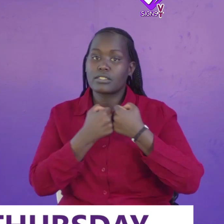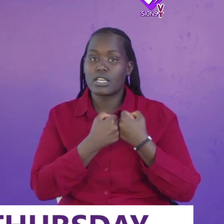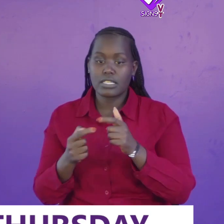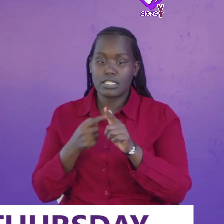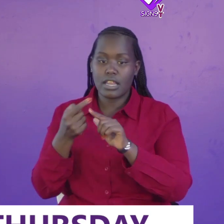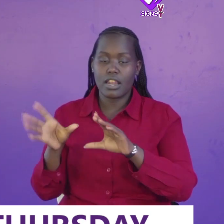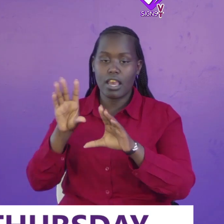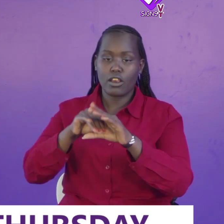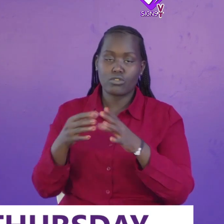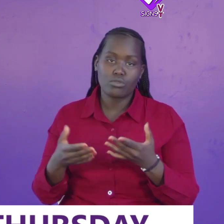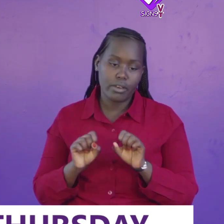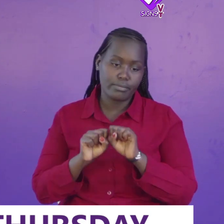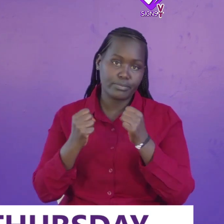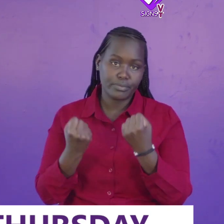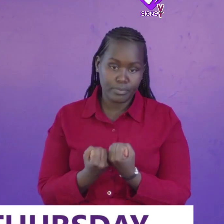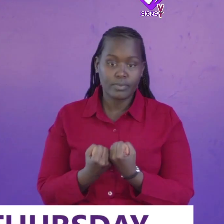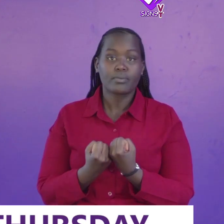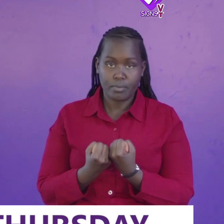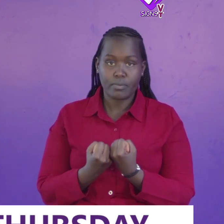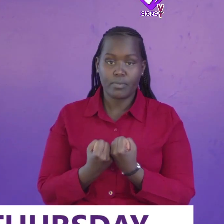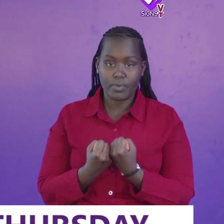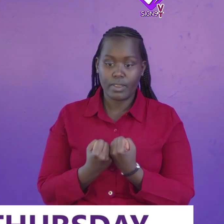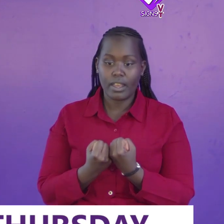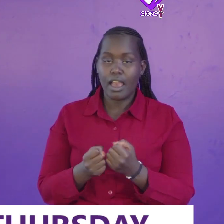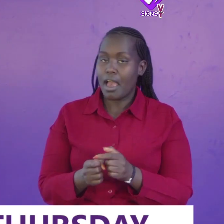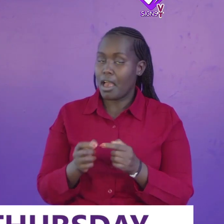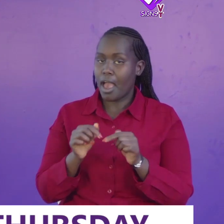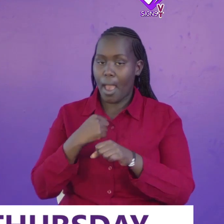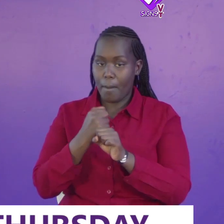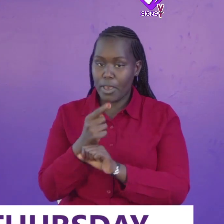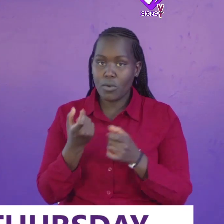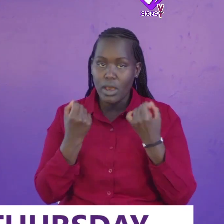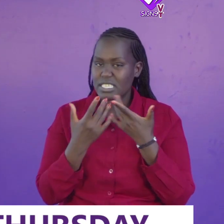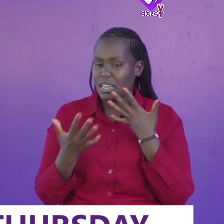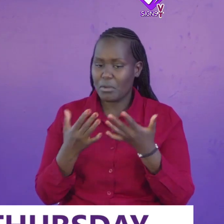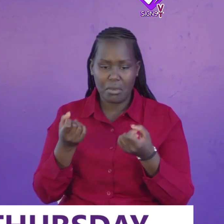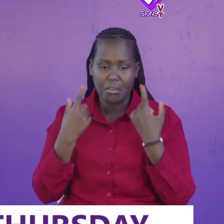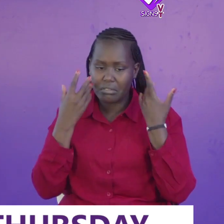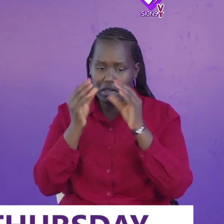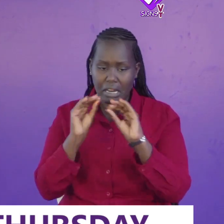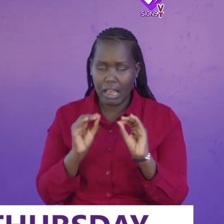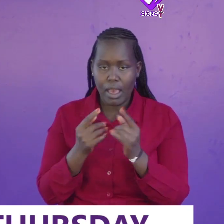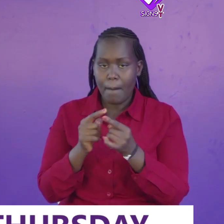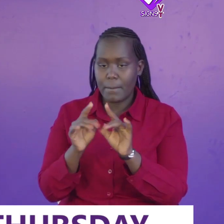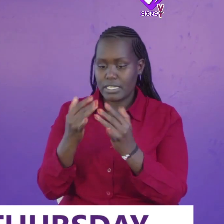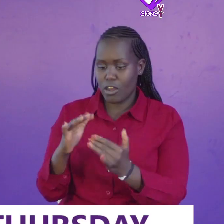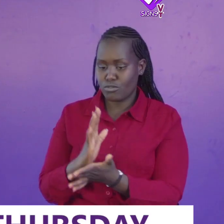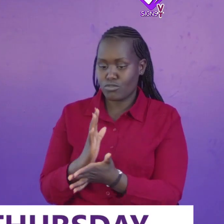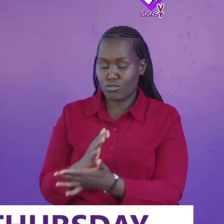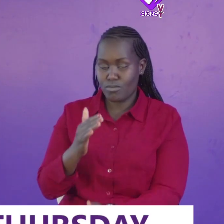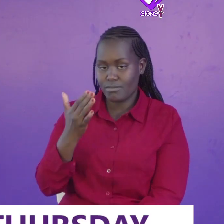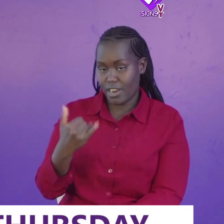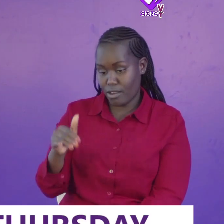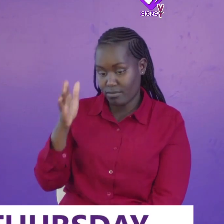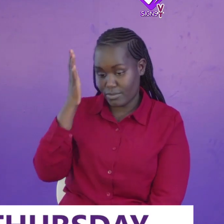inclusion in society. Unaona leo niko hapa ni kuchanue. Najua maybe uko unajua, si ndio? Be real. Najua hauko